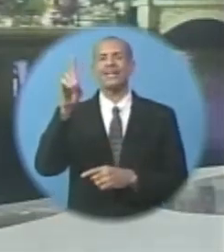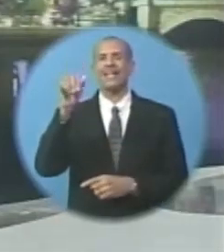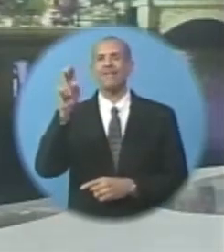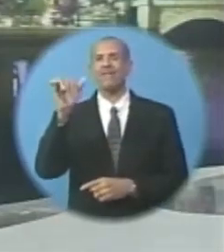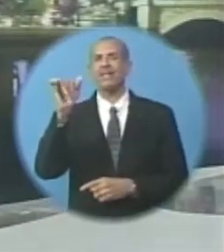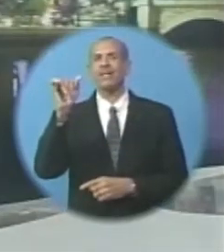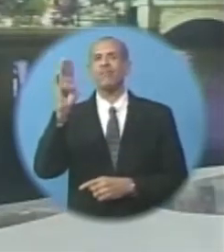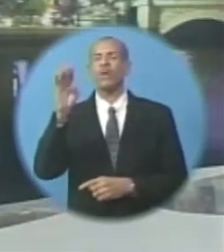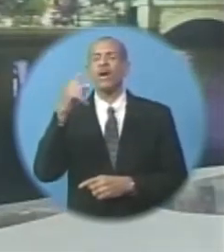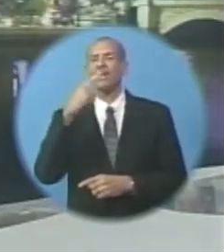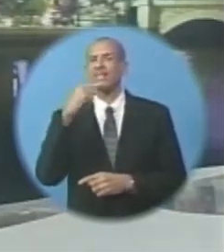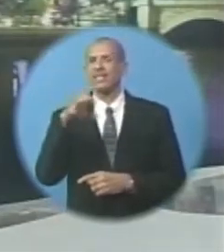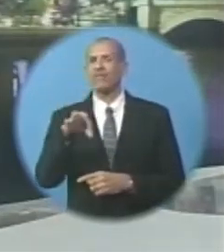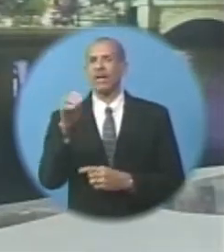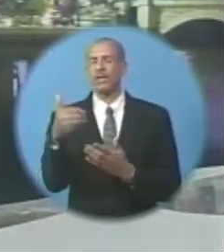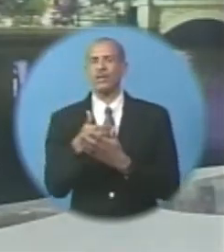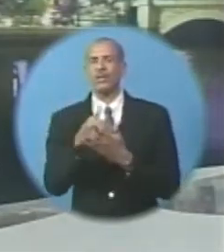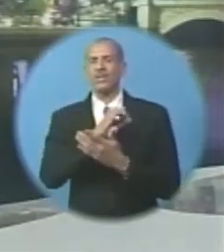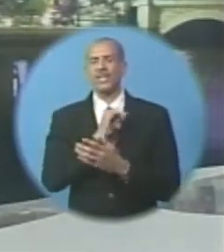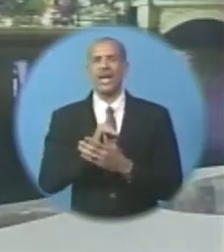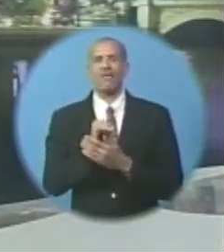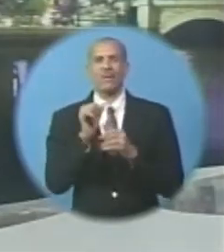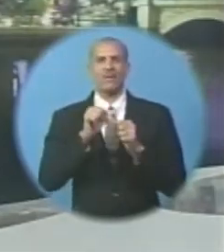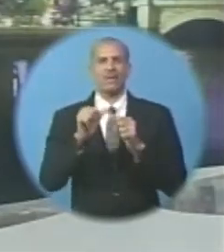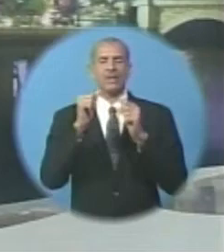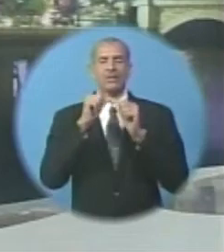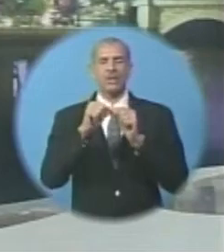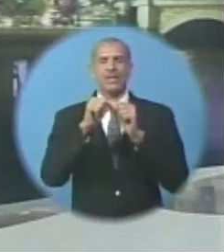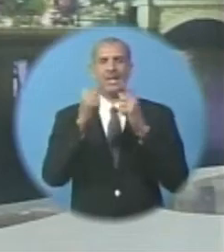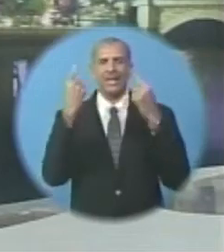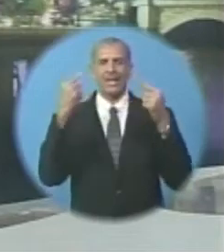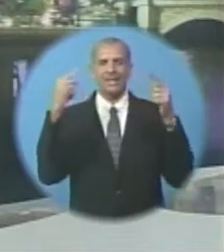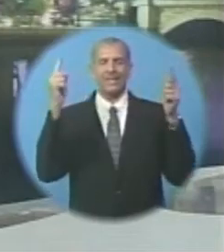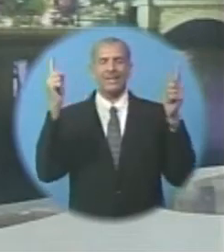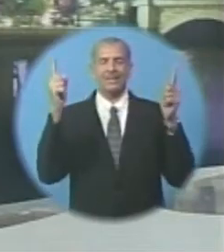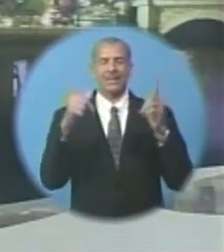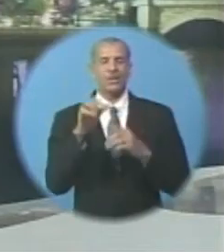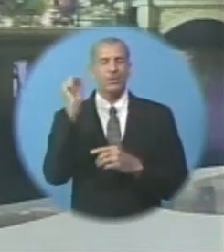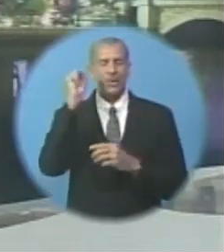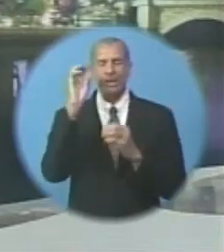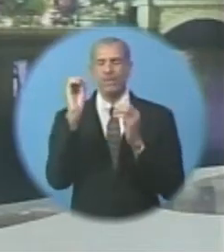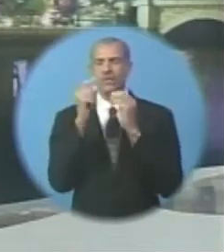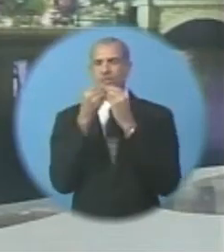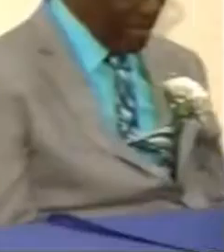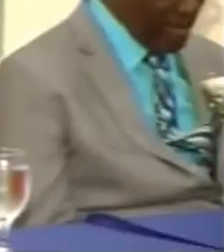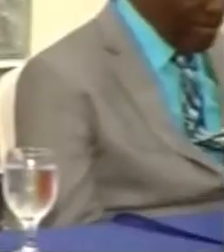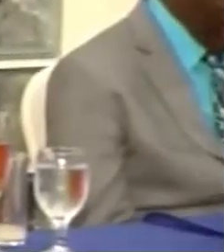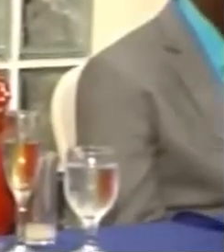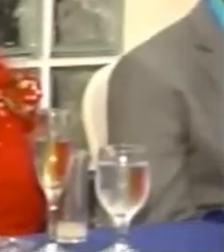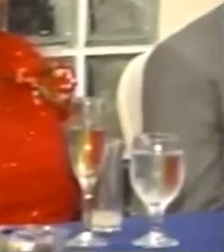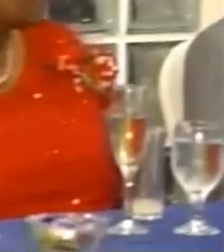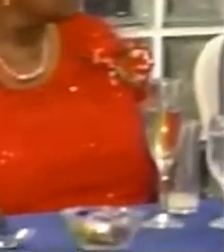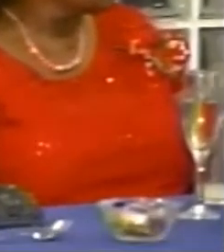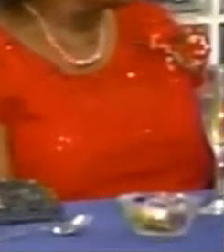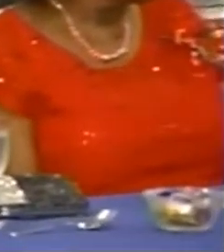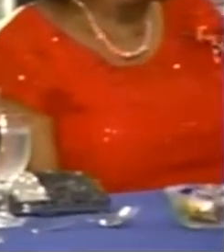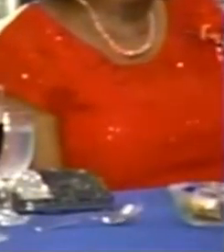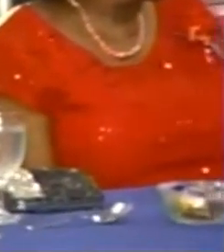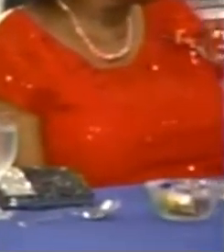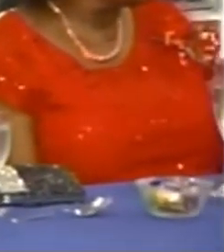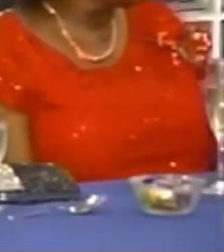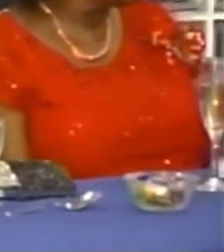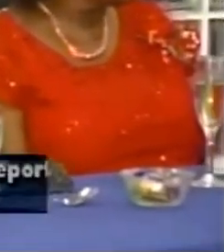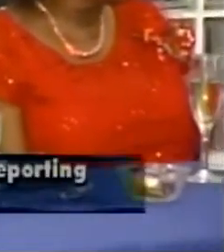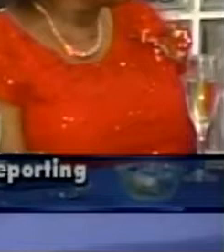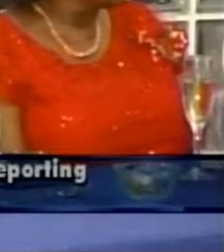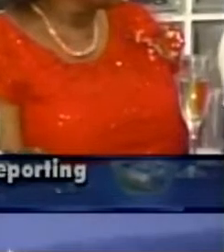staff to continue the school's tradition of excellence. Sharika Griffith tells us more. Speaking at a retirement function for 4